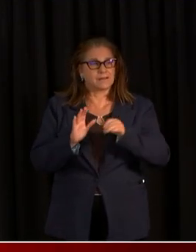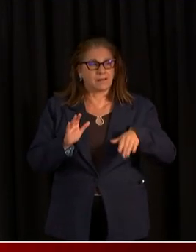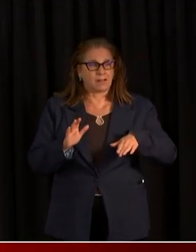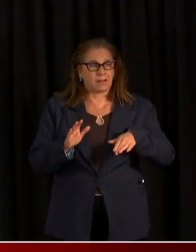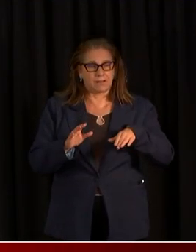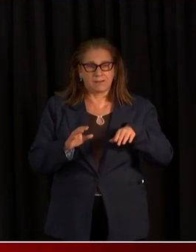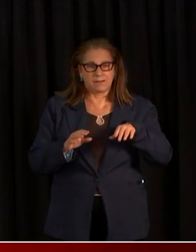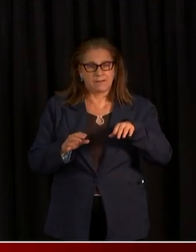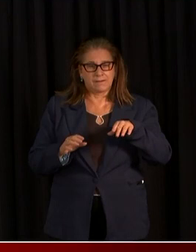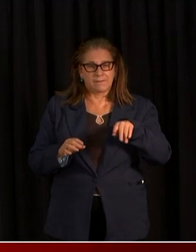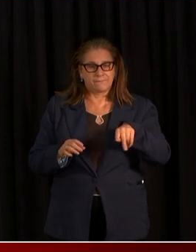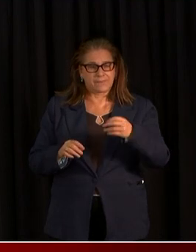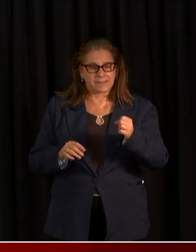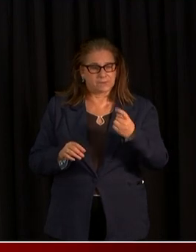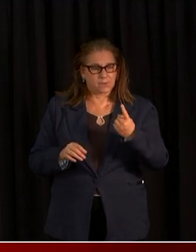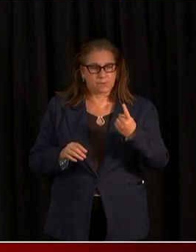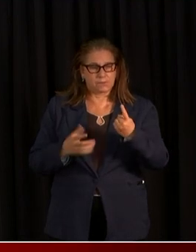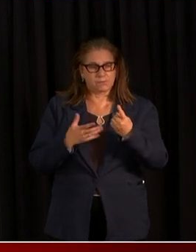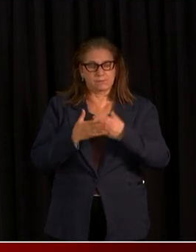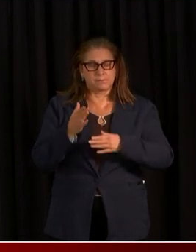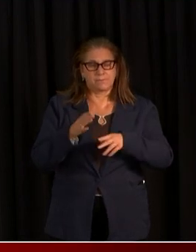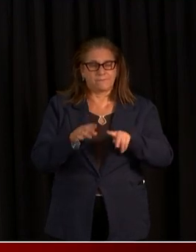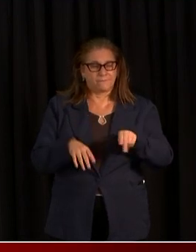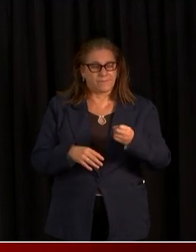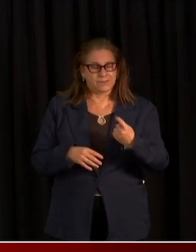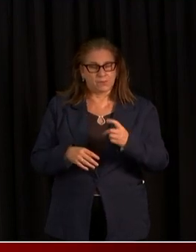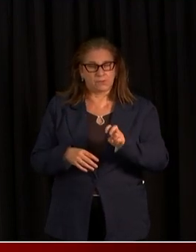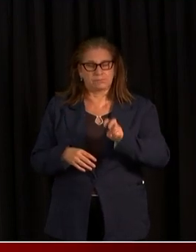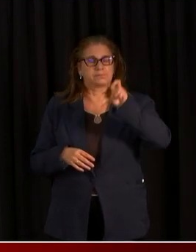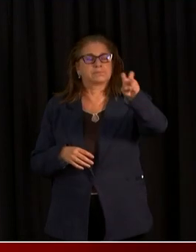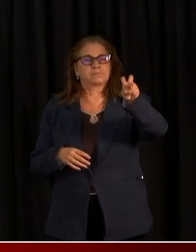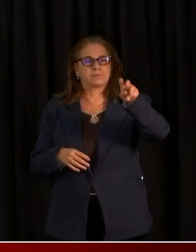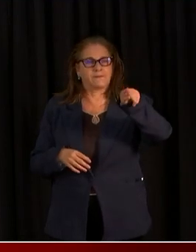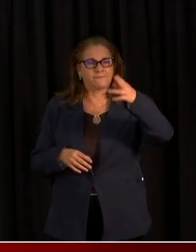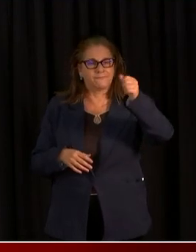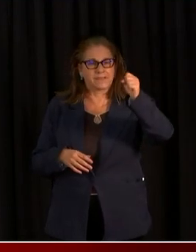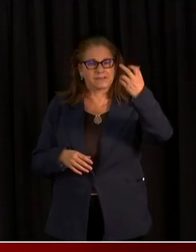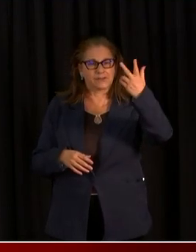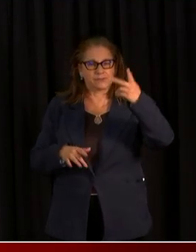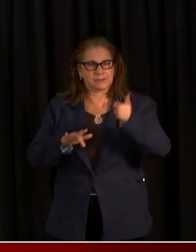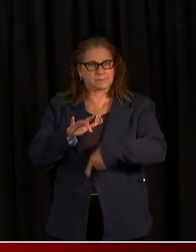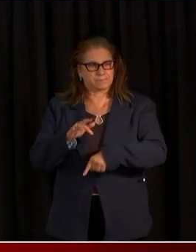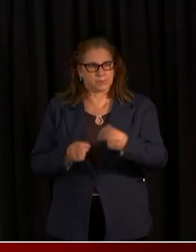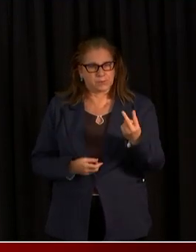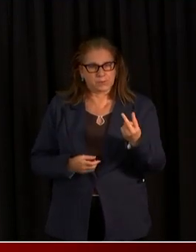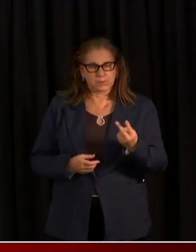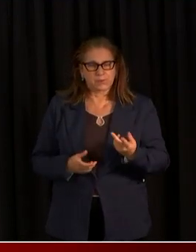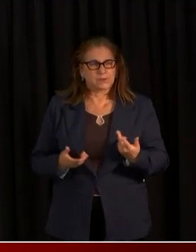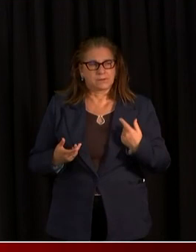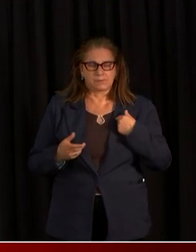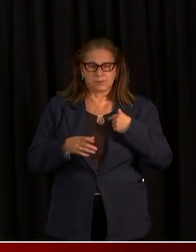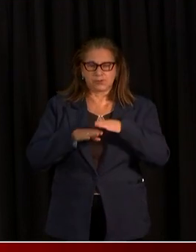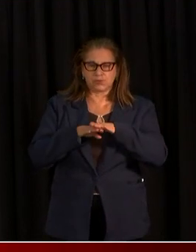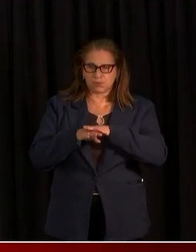will spend some time looking at all level of activity and seeing what we have to